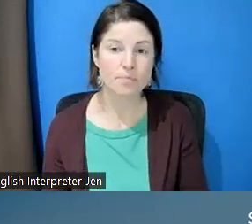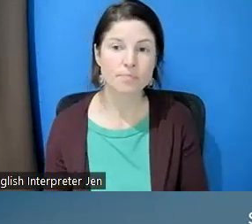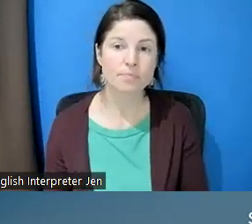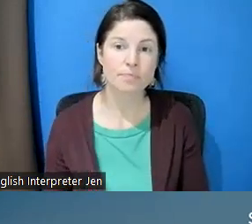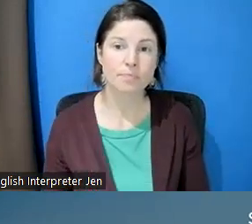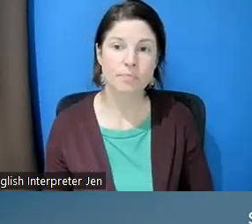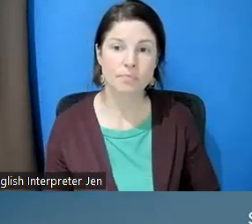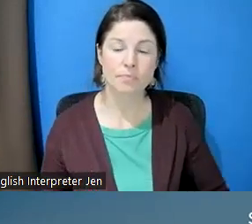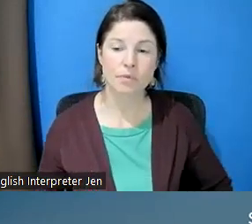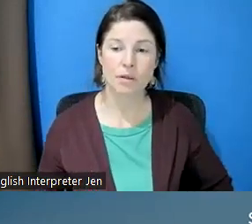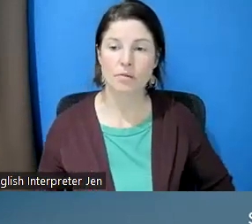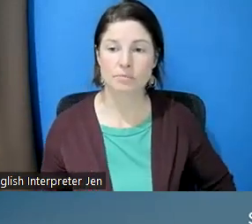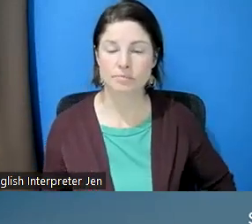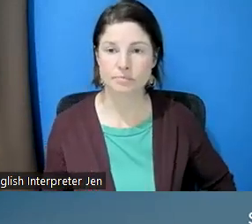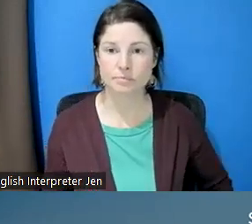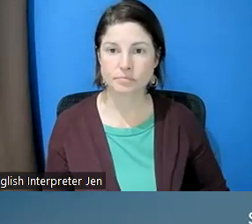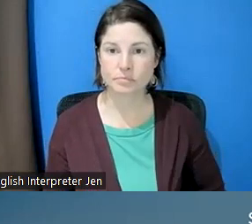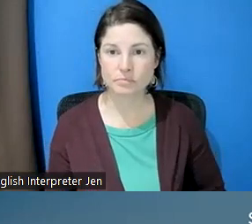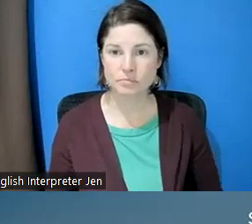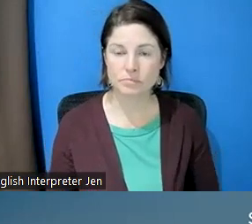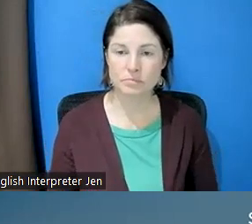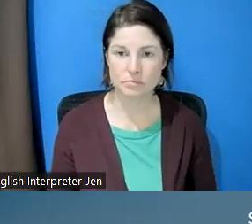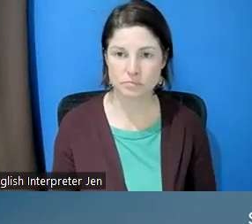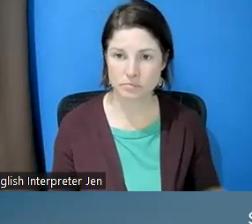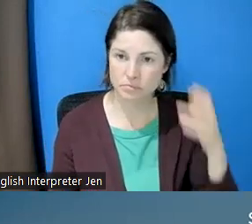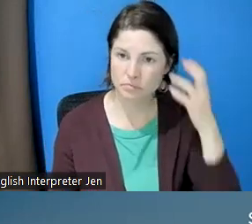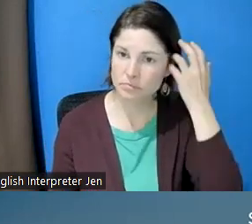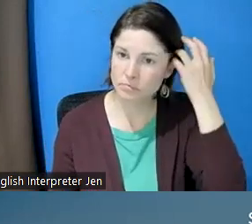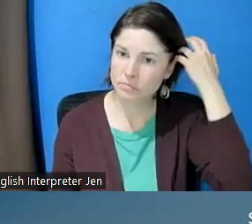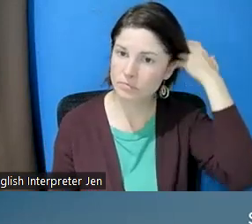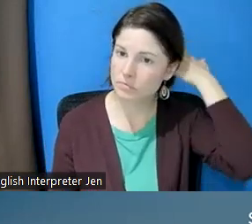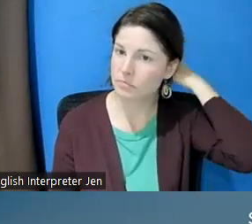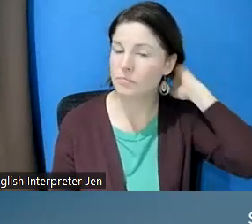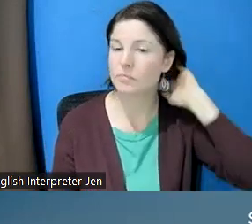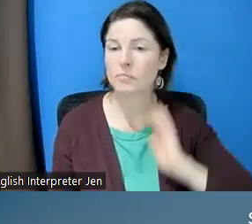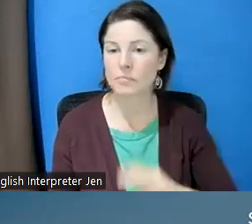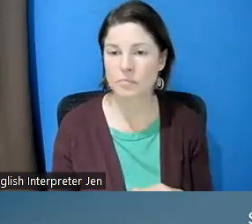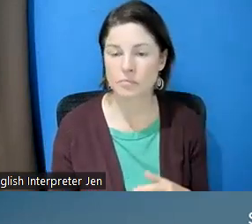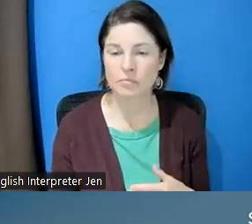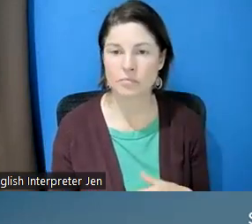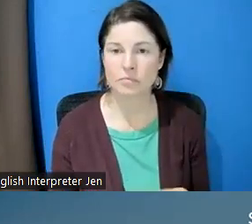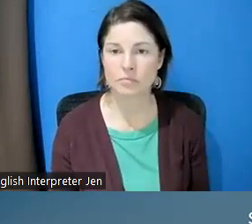that insight from our risk folks. So,